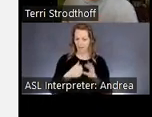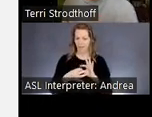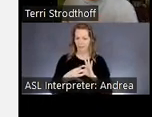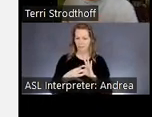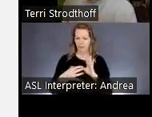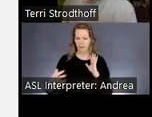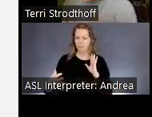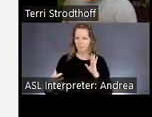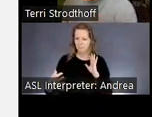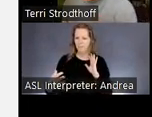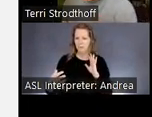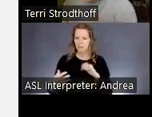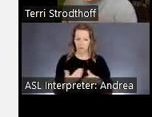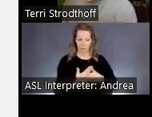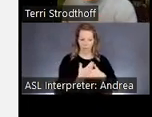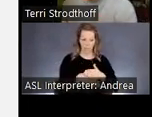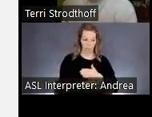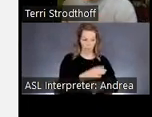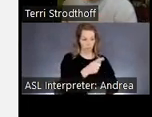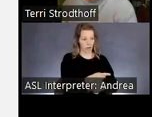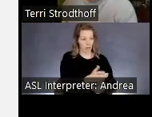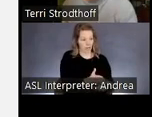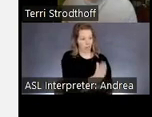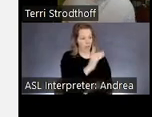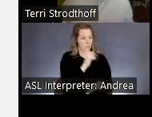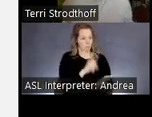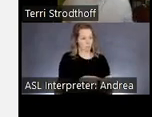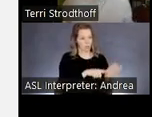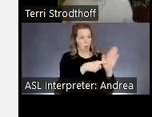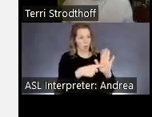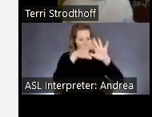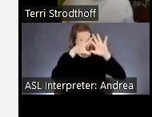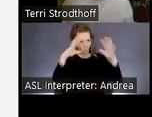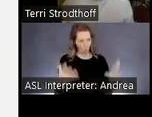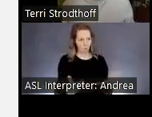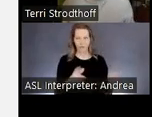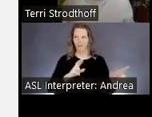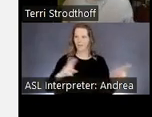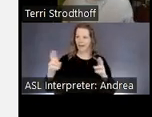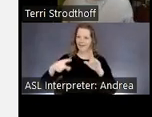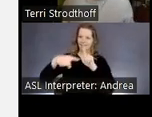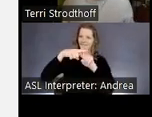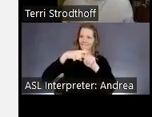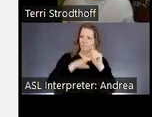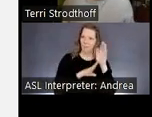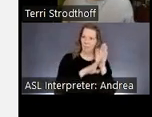that our birthright of showing up whole, present, and ready to thrive in the world.